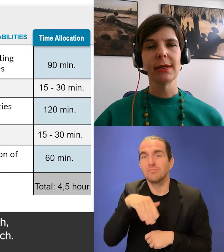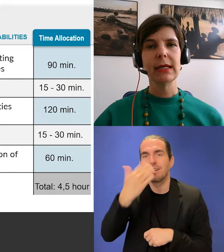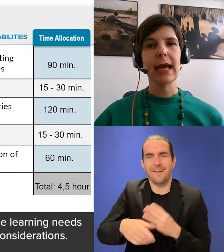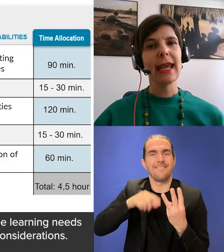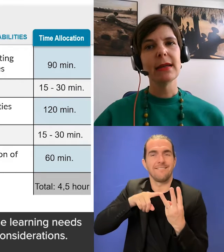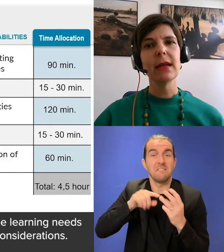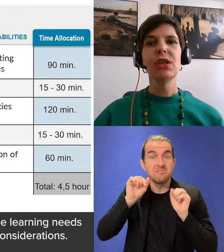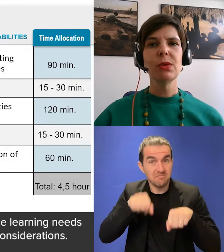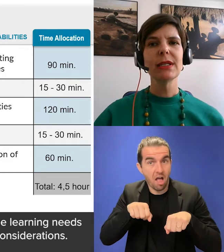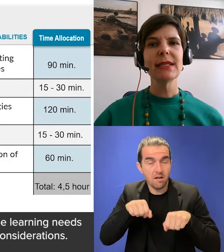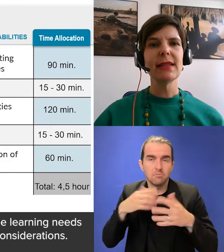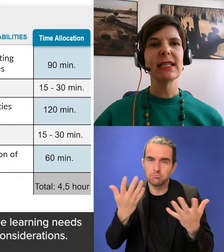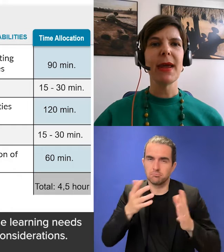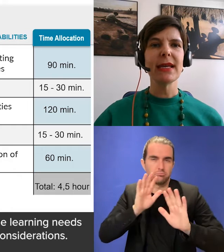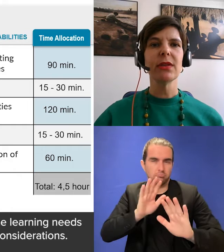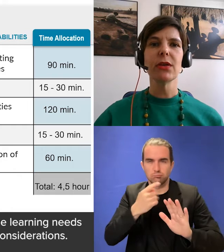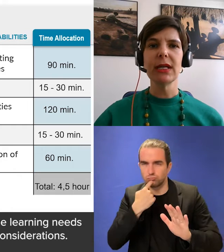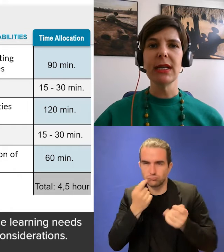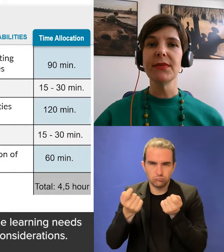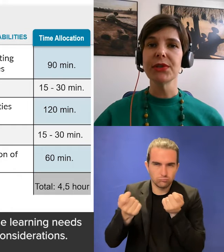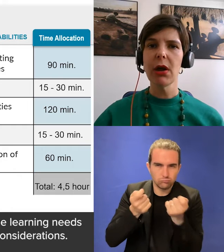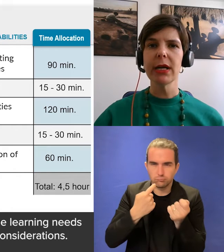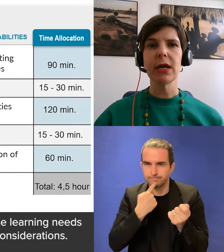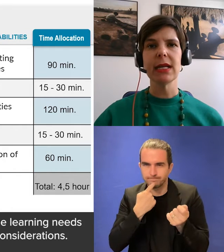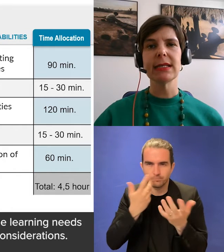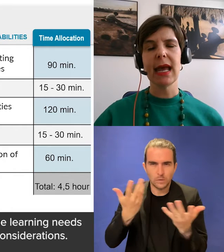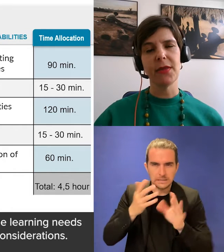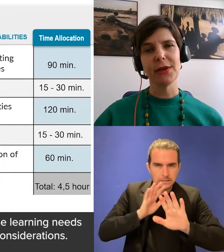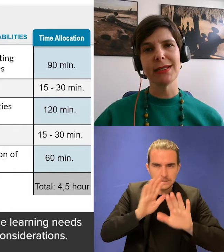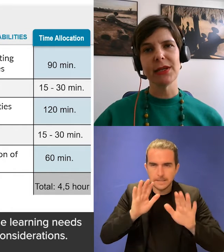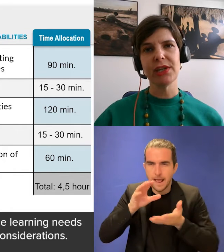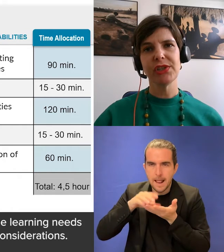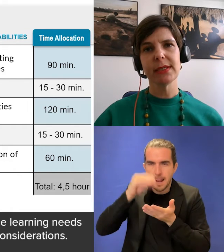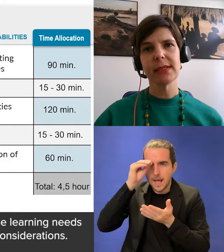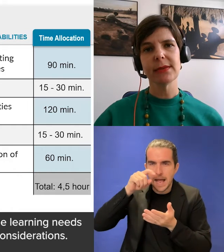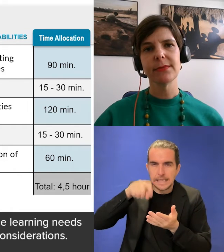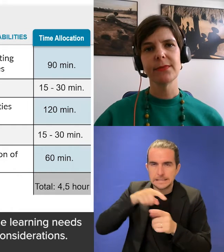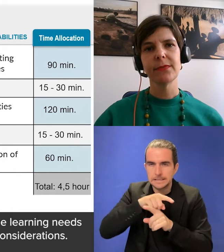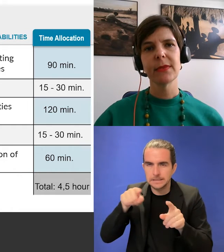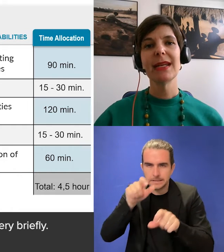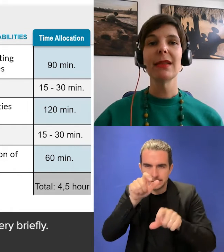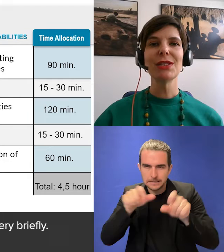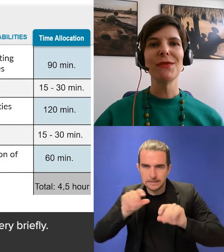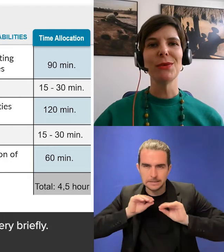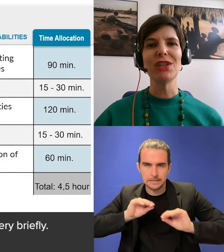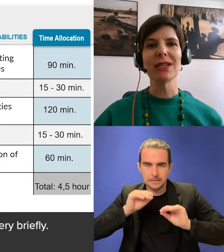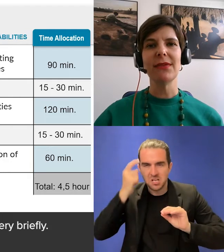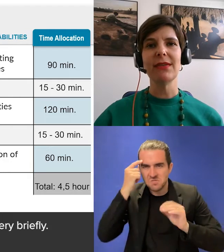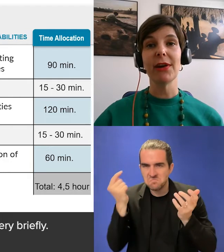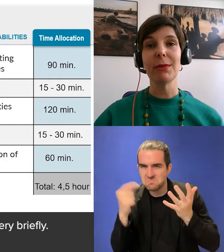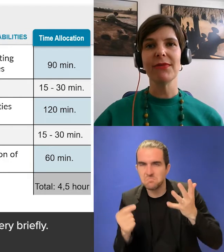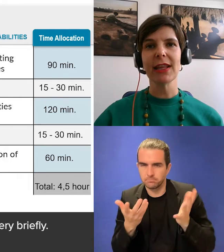lunch. Again, you will decide this based on the learning needs of your target audience and other considerations. Now let's review